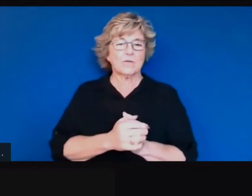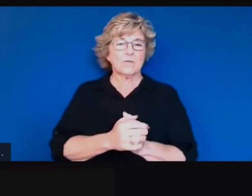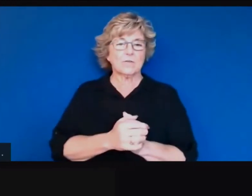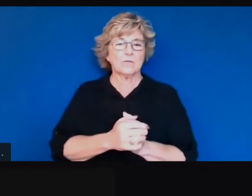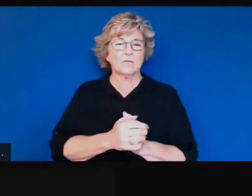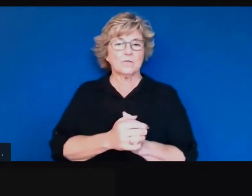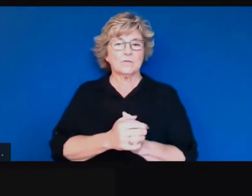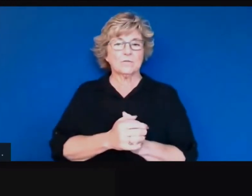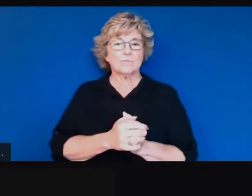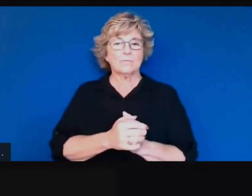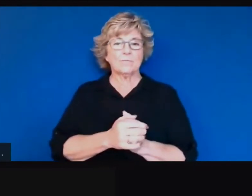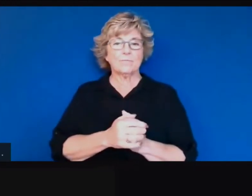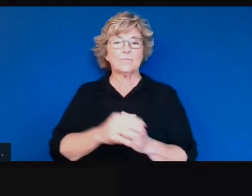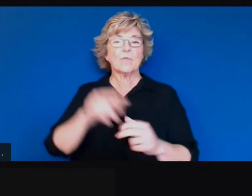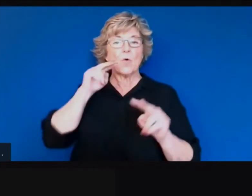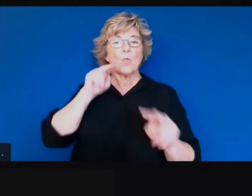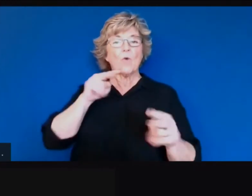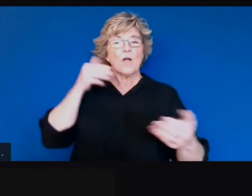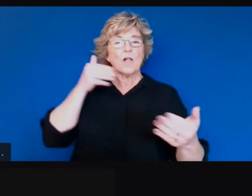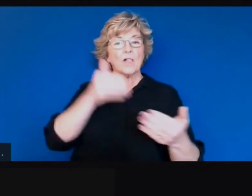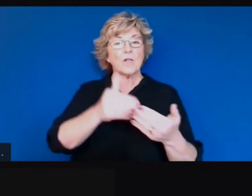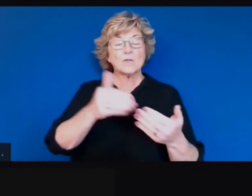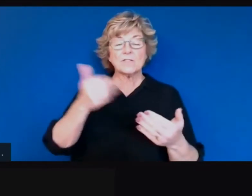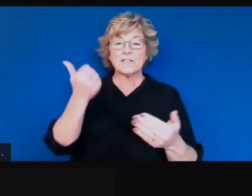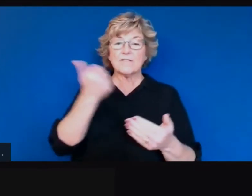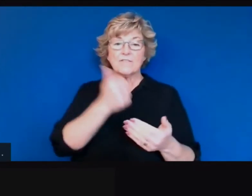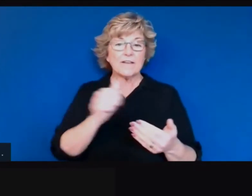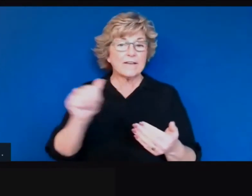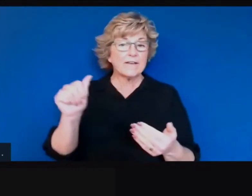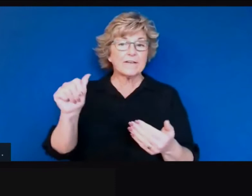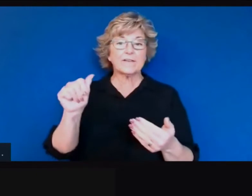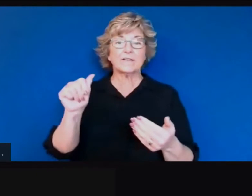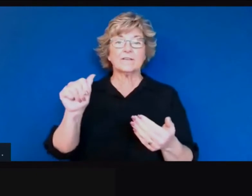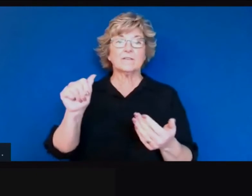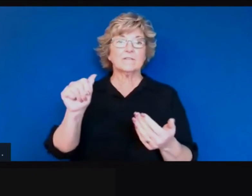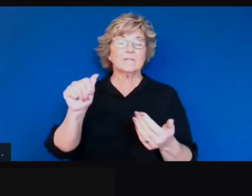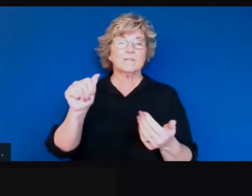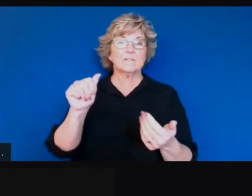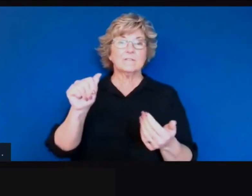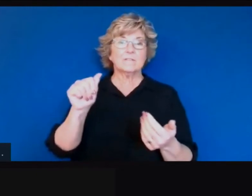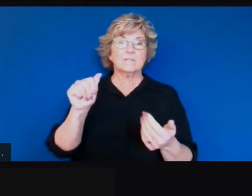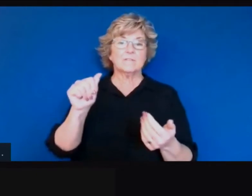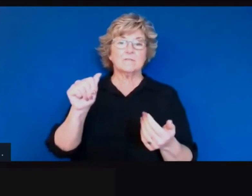watching closely so that if there are any flagrant